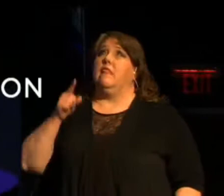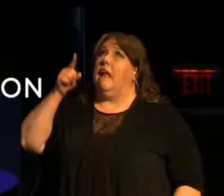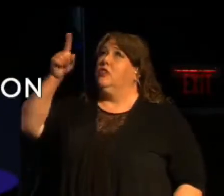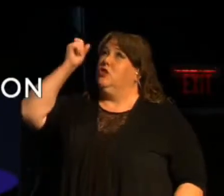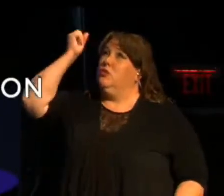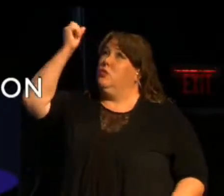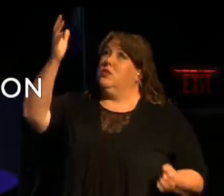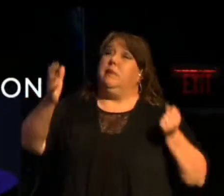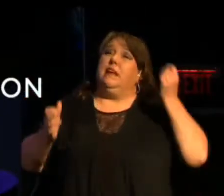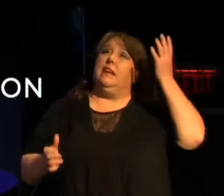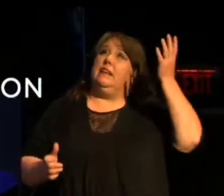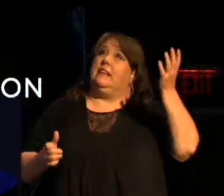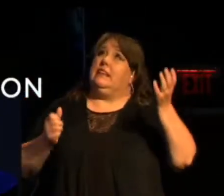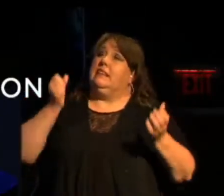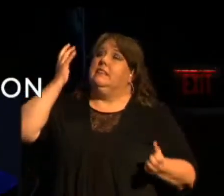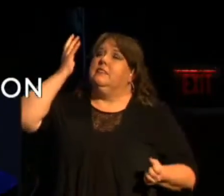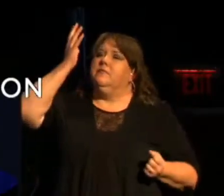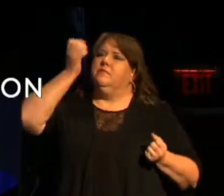And as you speak,